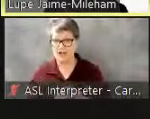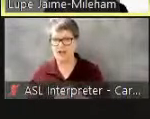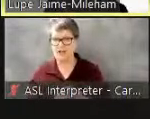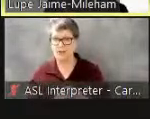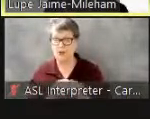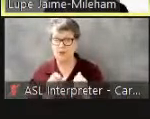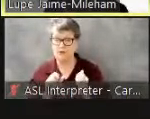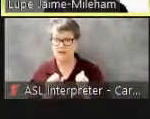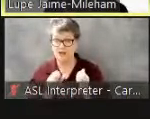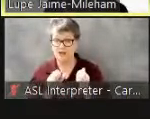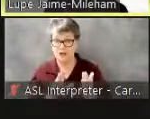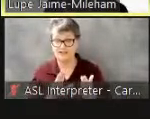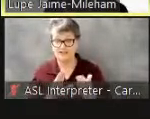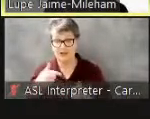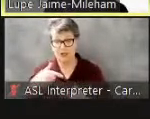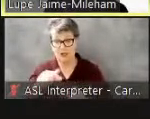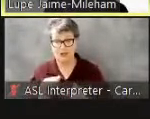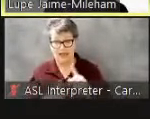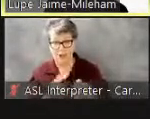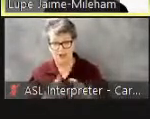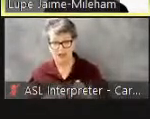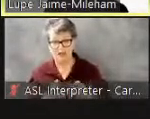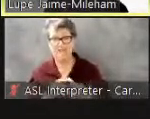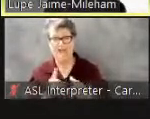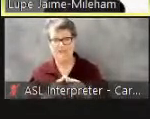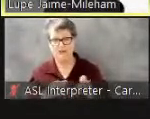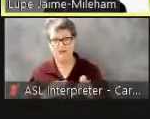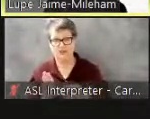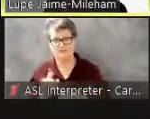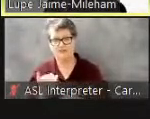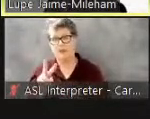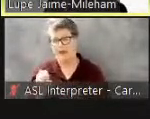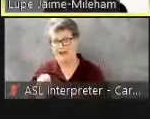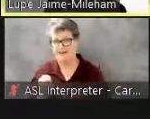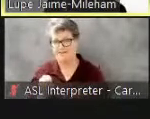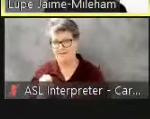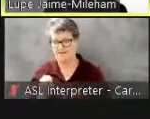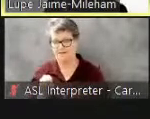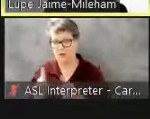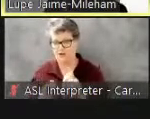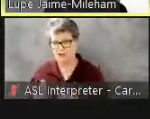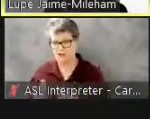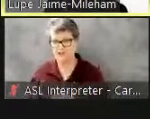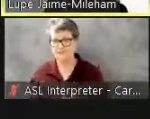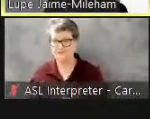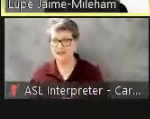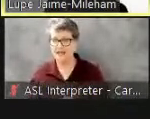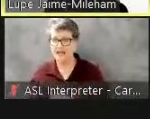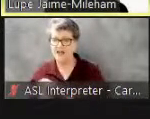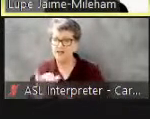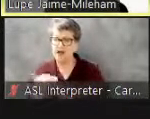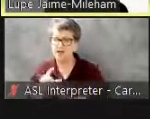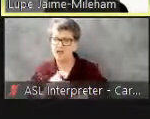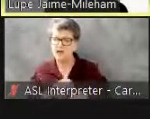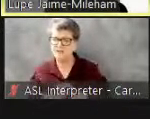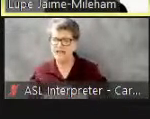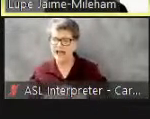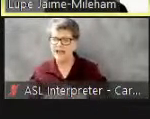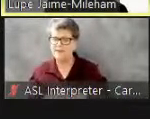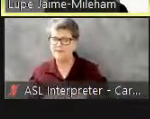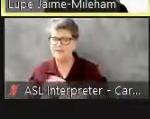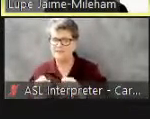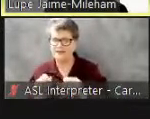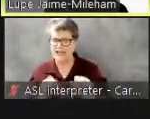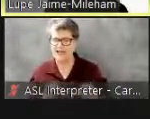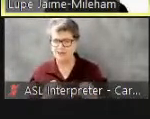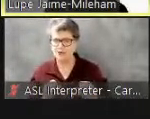in the Q&A, and then we'll shift to live questions. I think questions, but there's also time to really be able to hear from